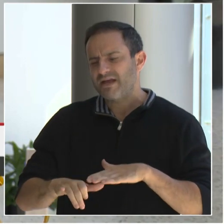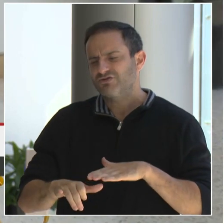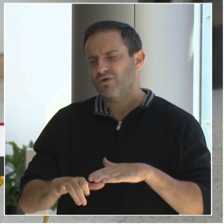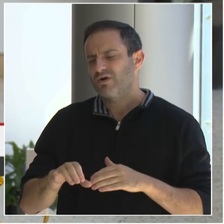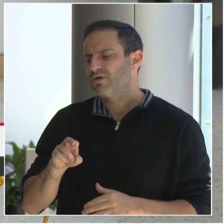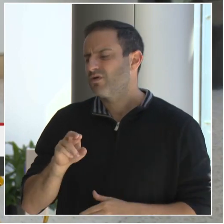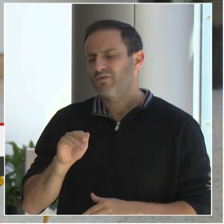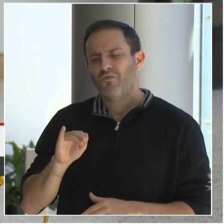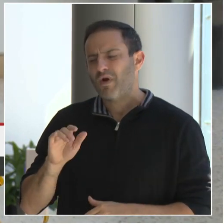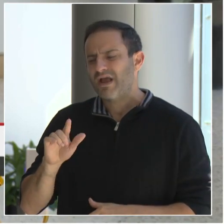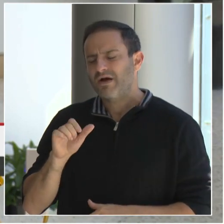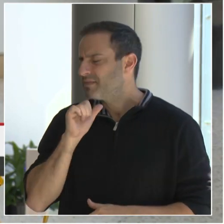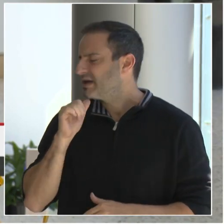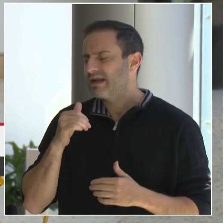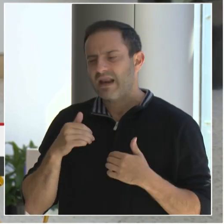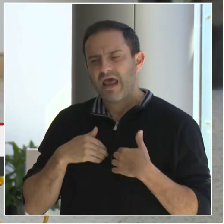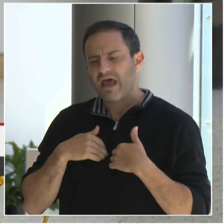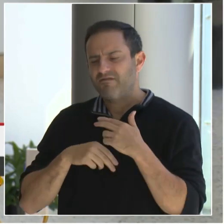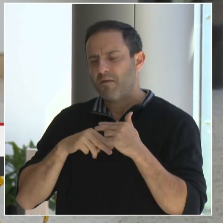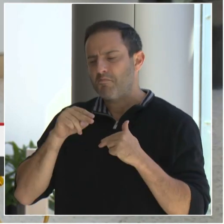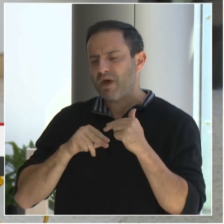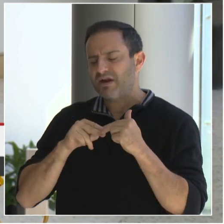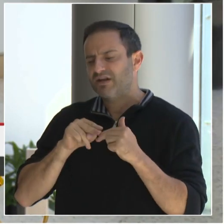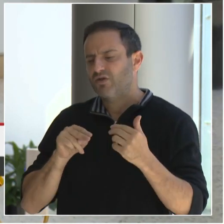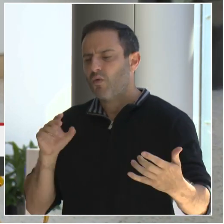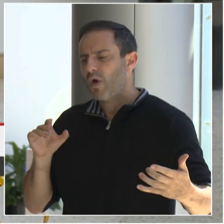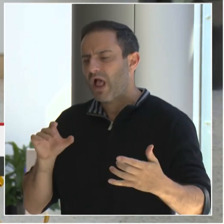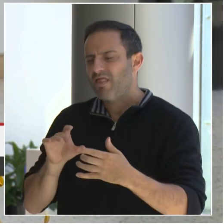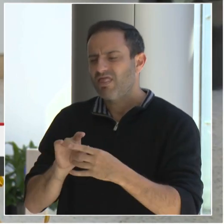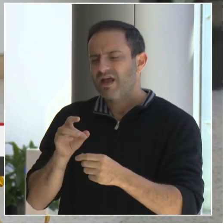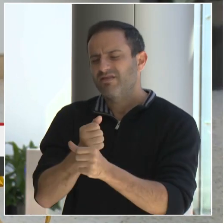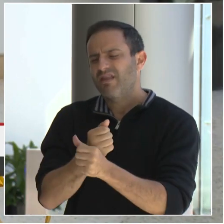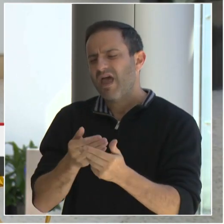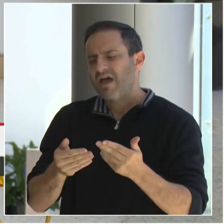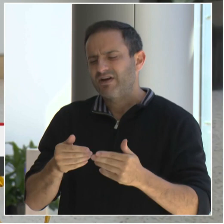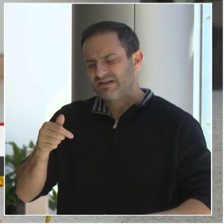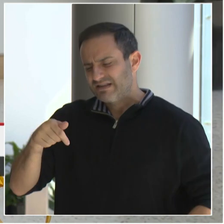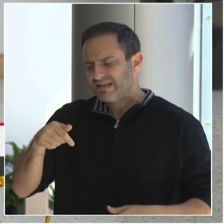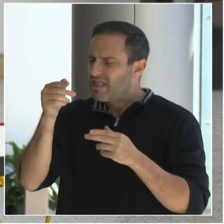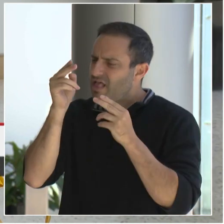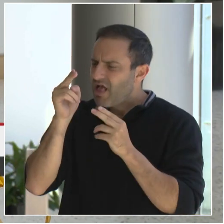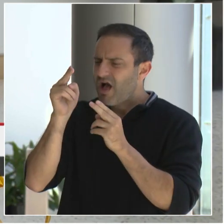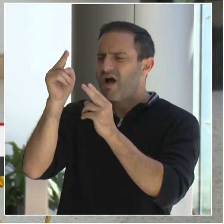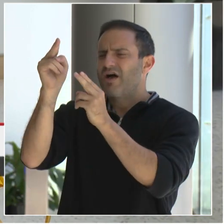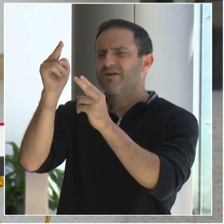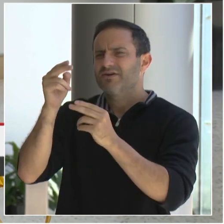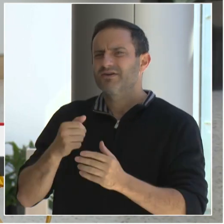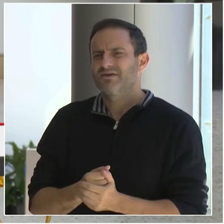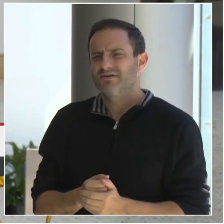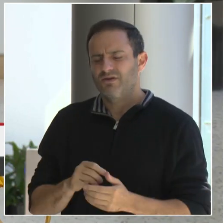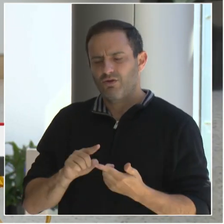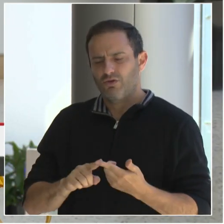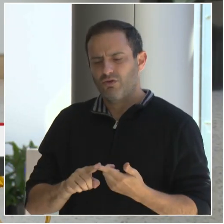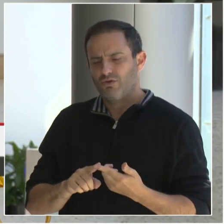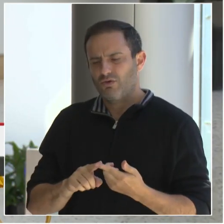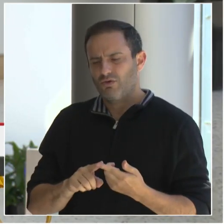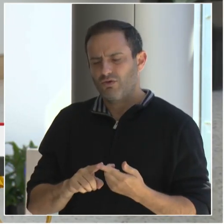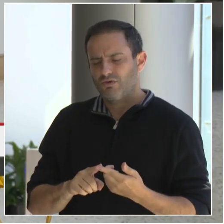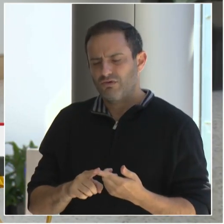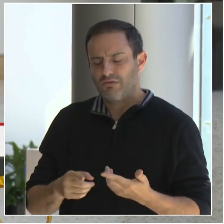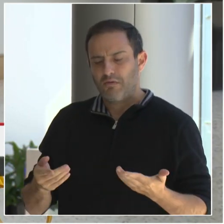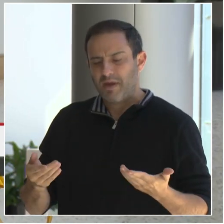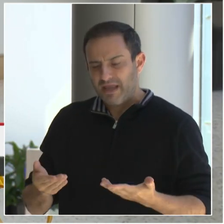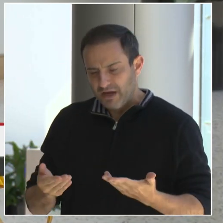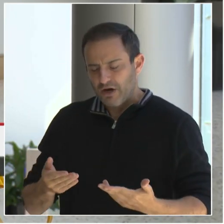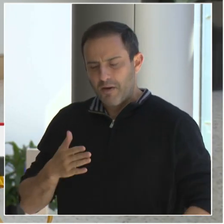a building to connect everything. And so this is an honor to be at my home away from